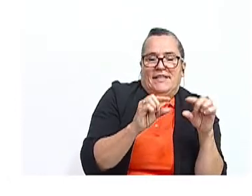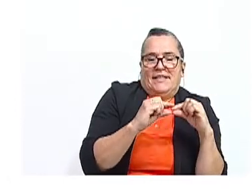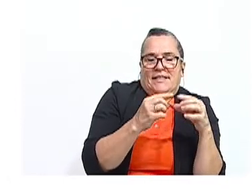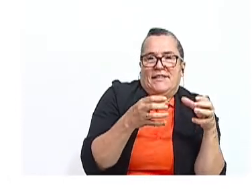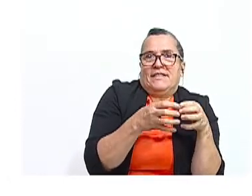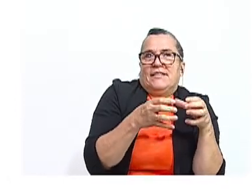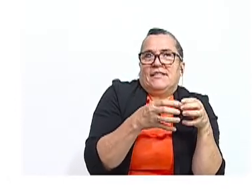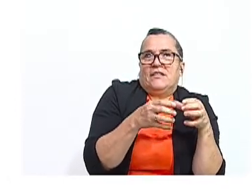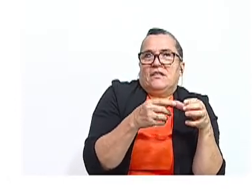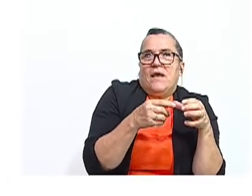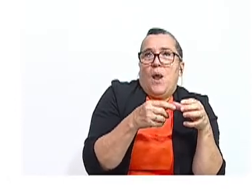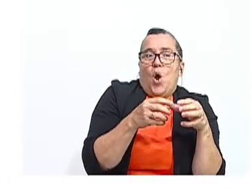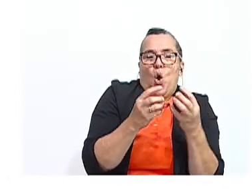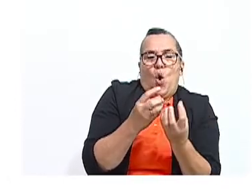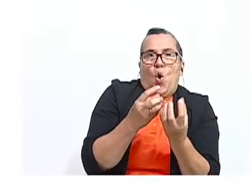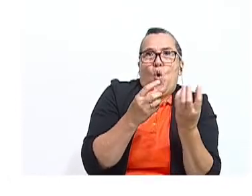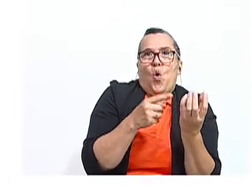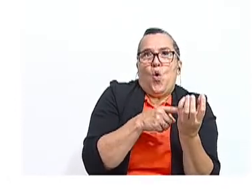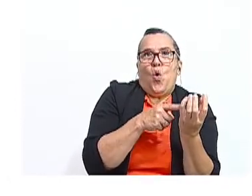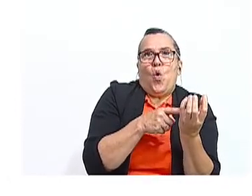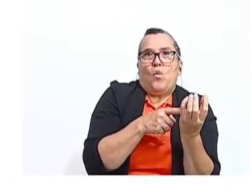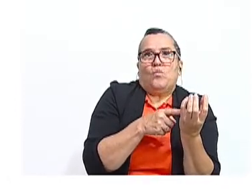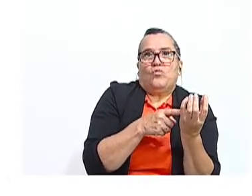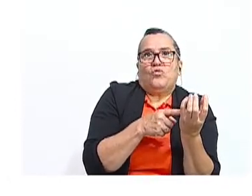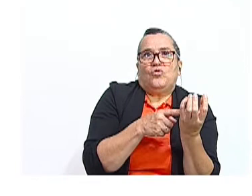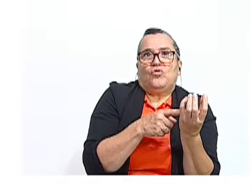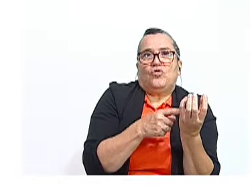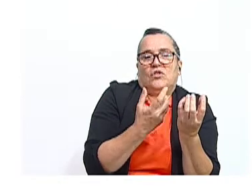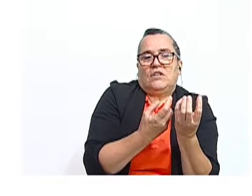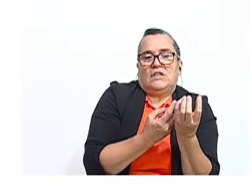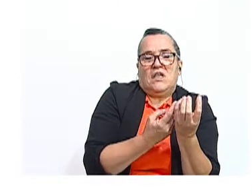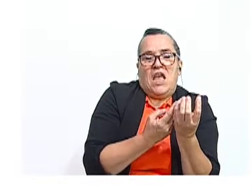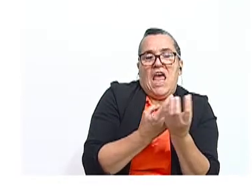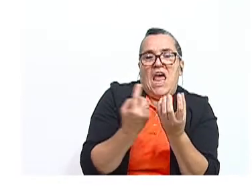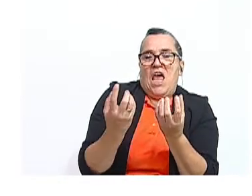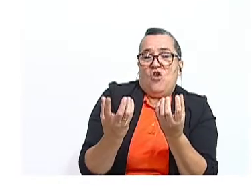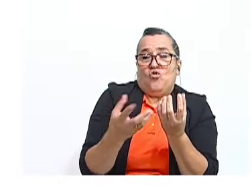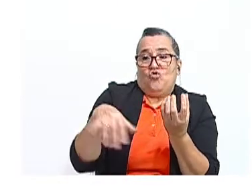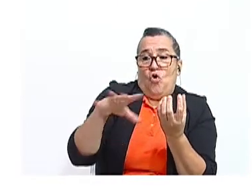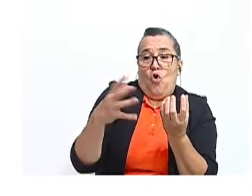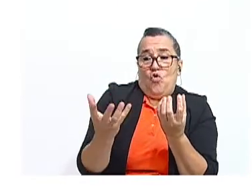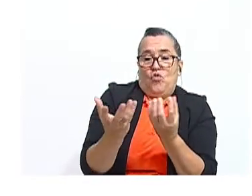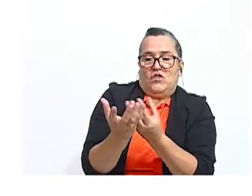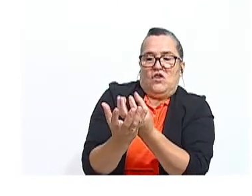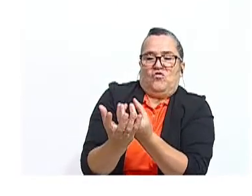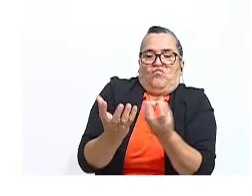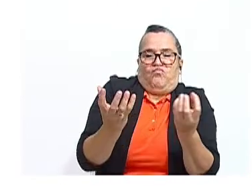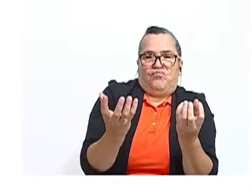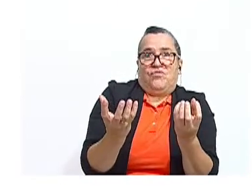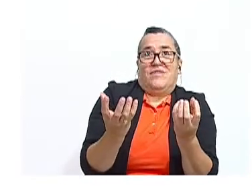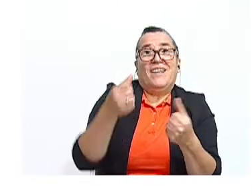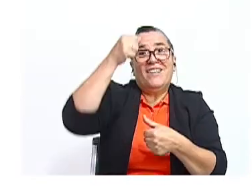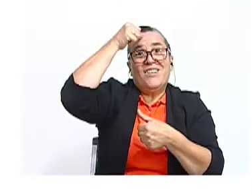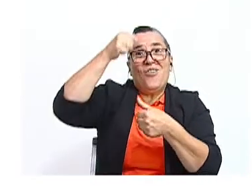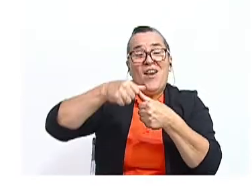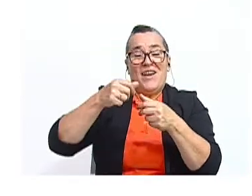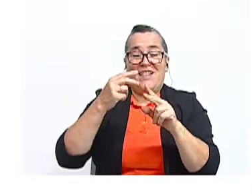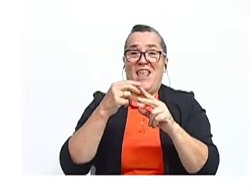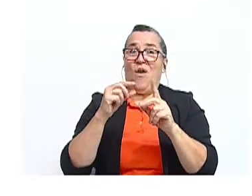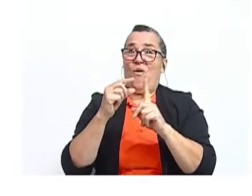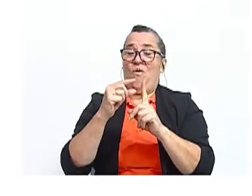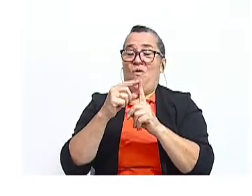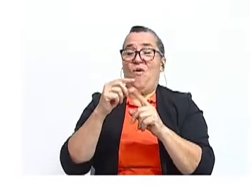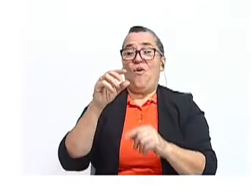exclusive groups of people that might choose to separate themselves from others. Do you remember the word cliques? Remember